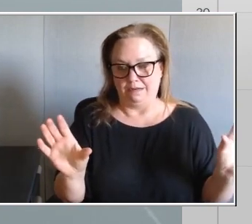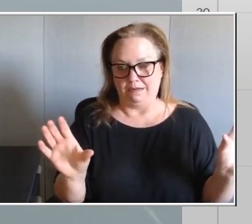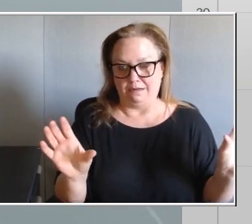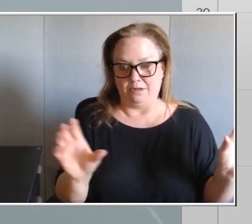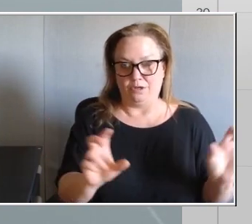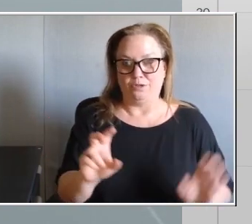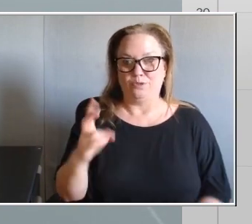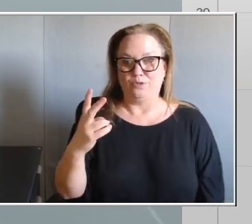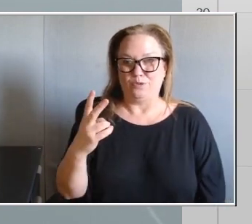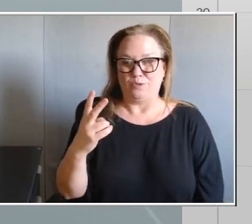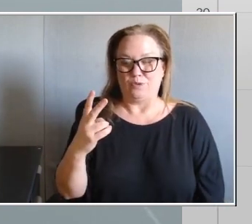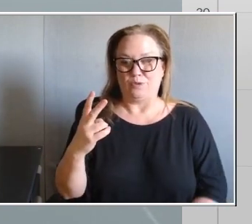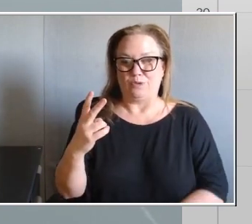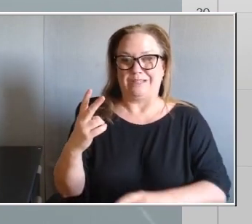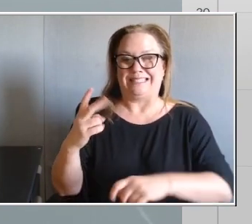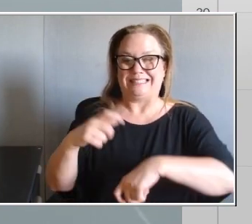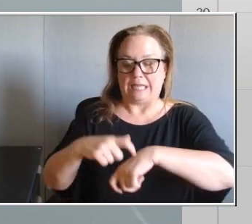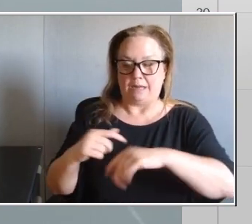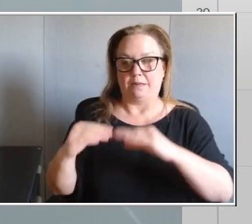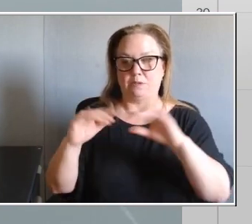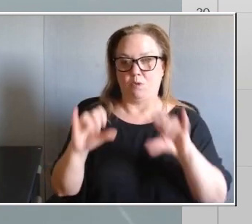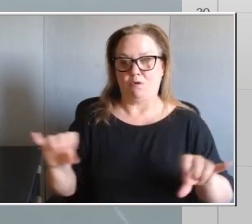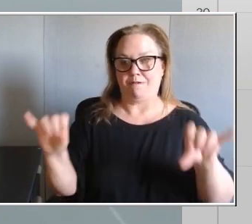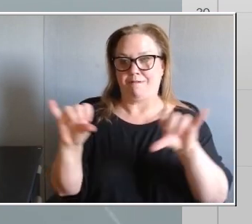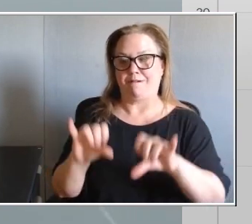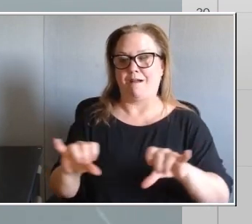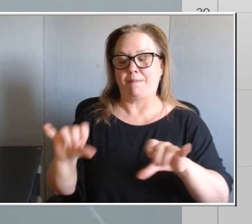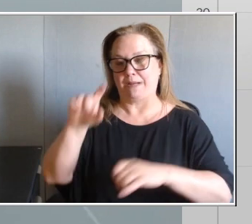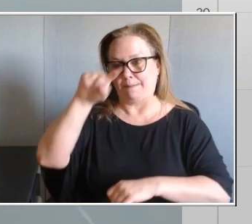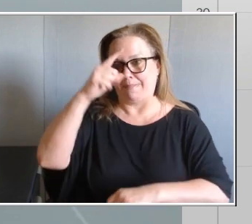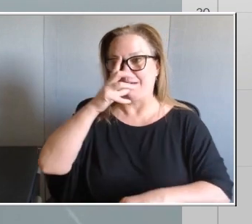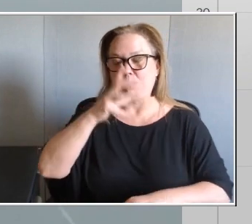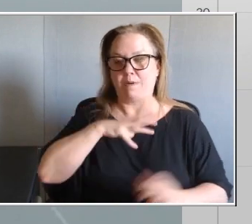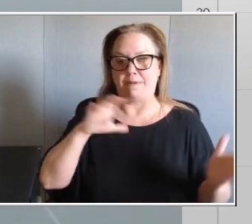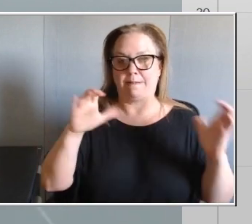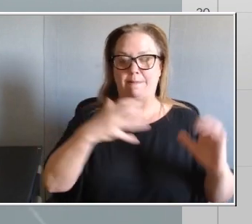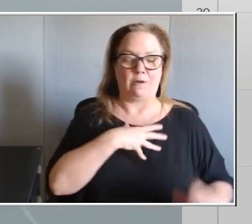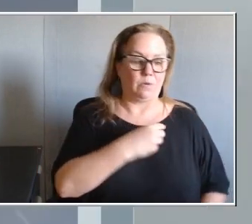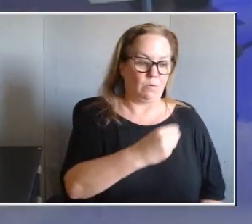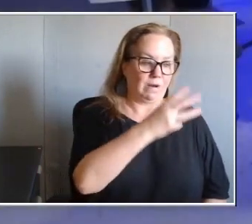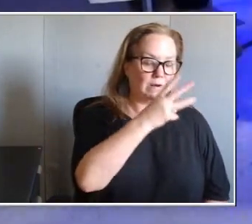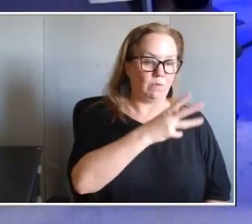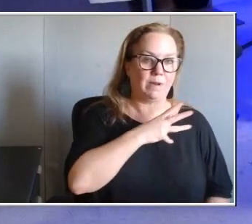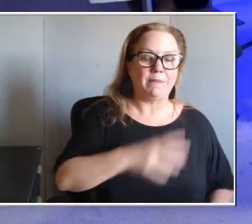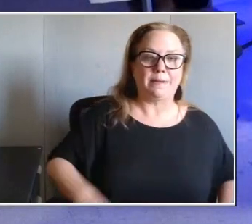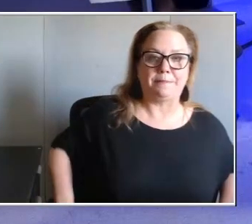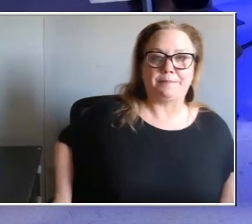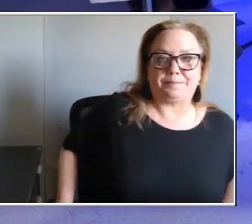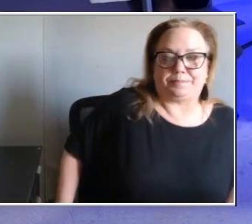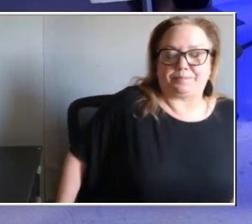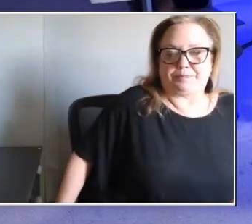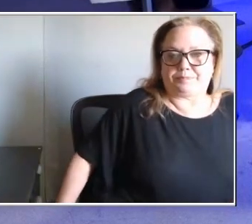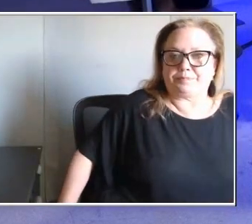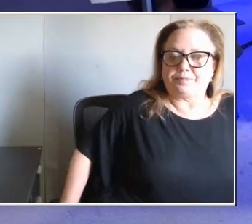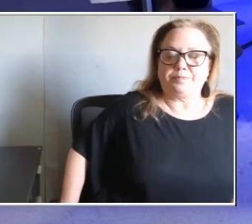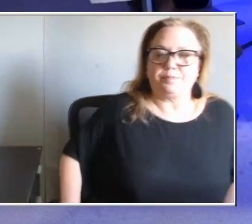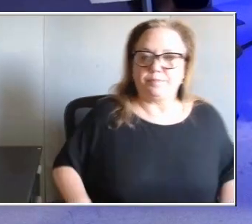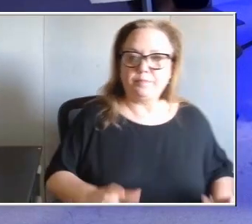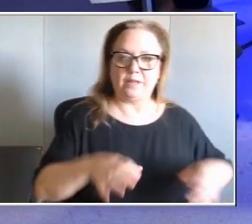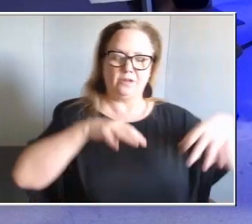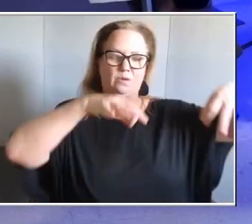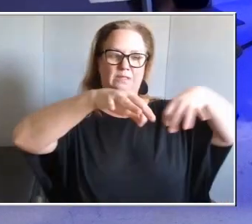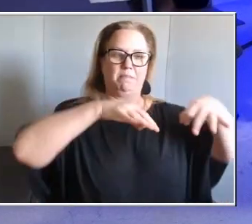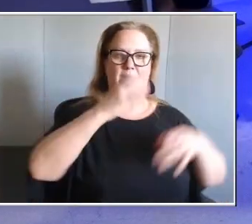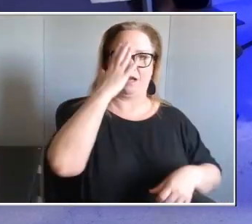black women compared to white women. That is not acceptable. Dr. Smith, we're going to start with you with this big question. Talk to us about why